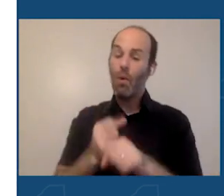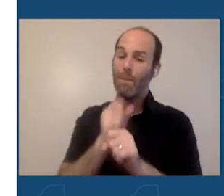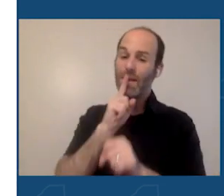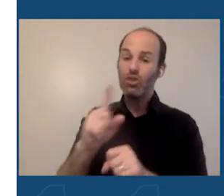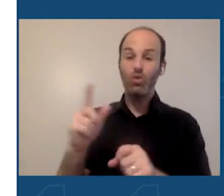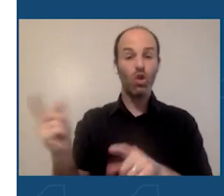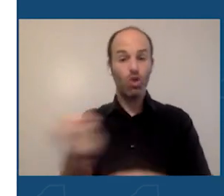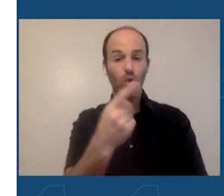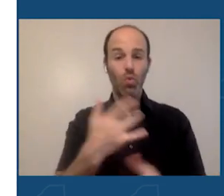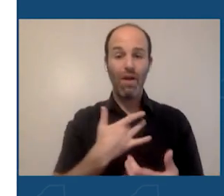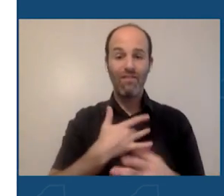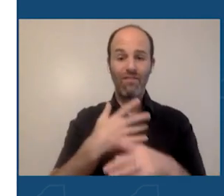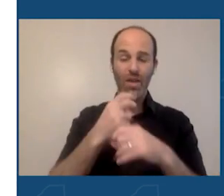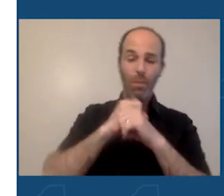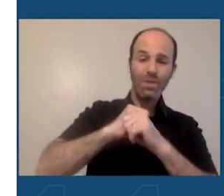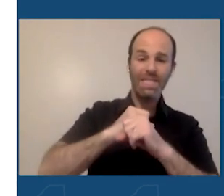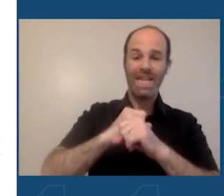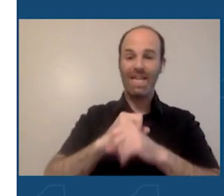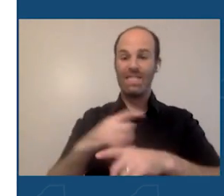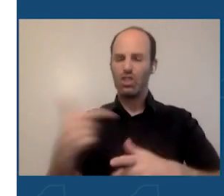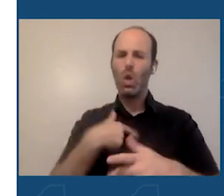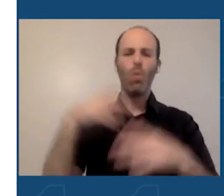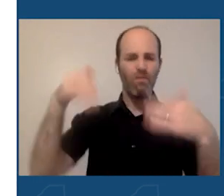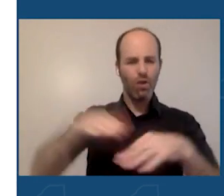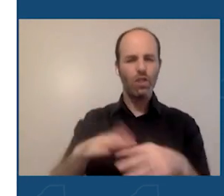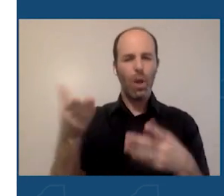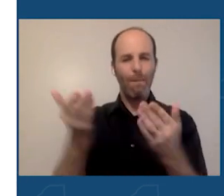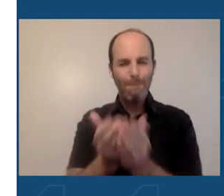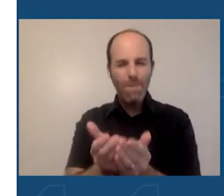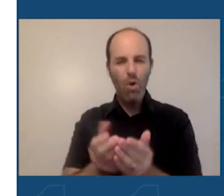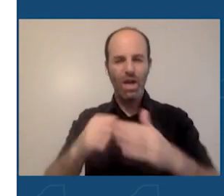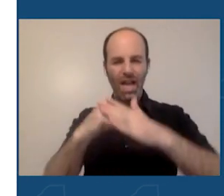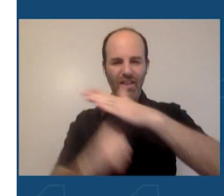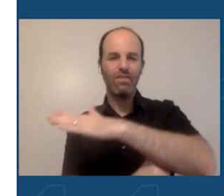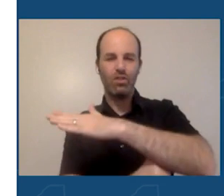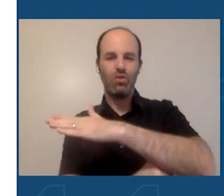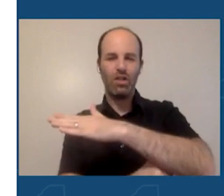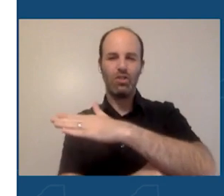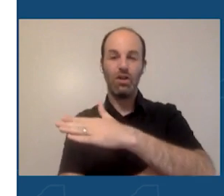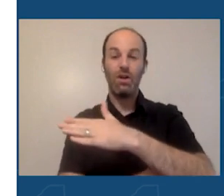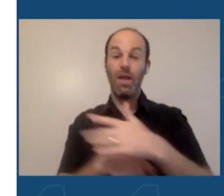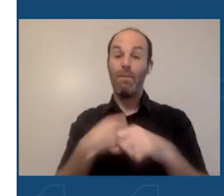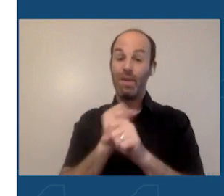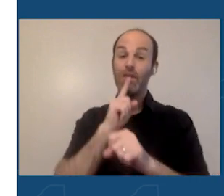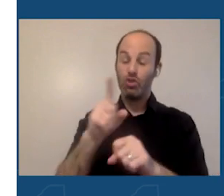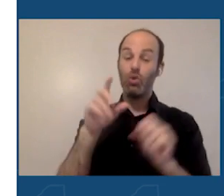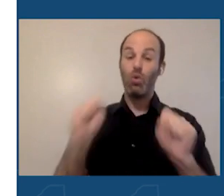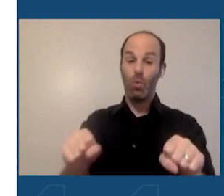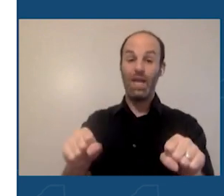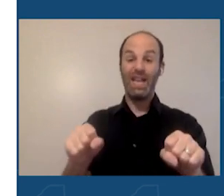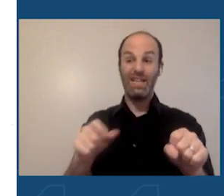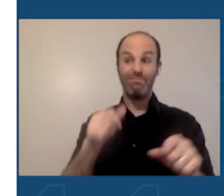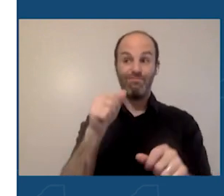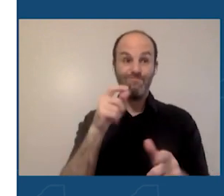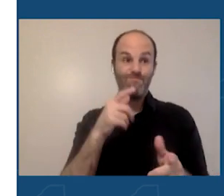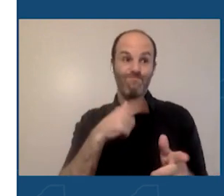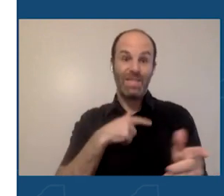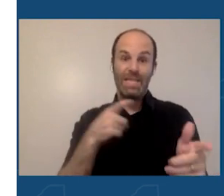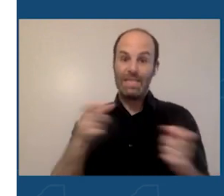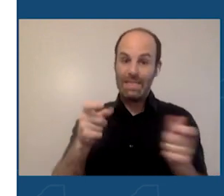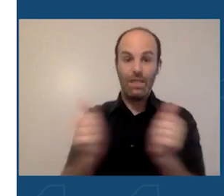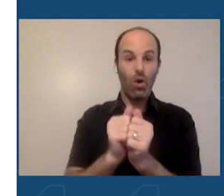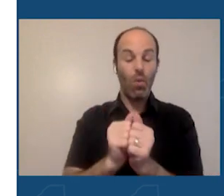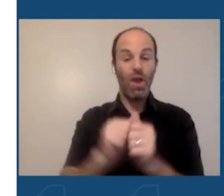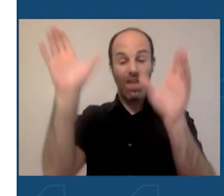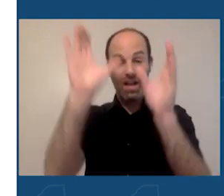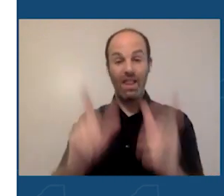our boating infrastructure as well. And also, again, making sure that we can withstand the effects of climate change. So together we're making